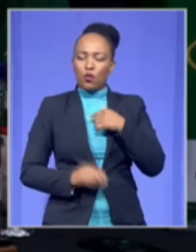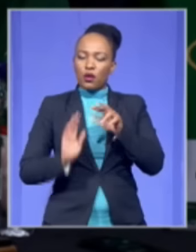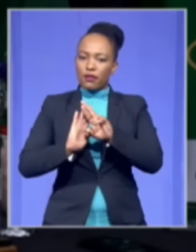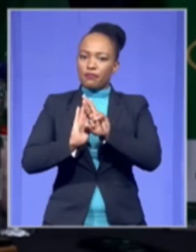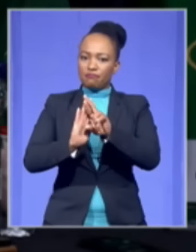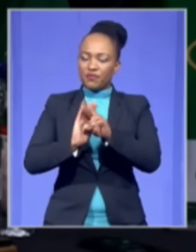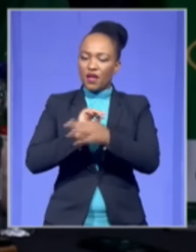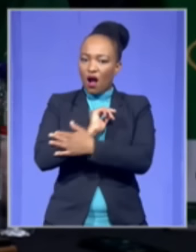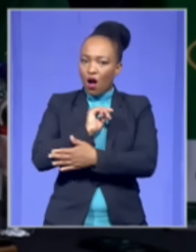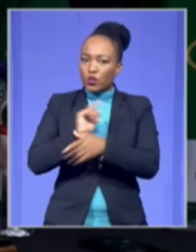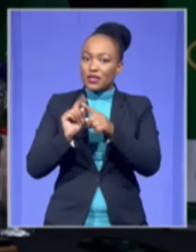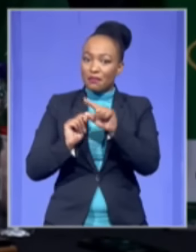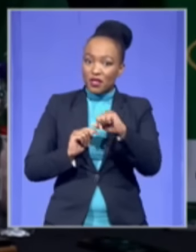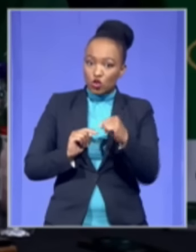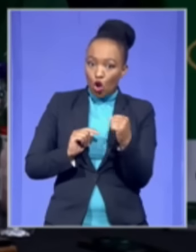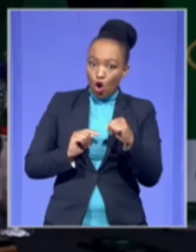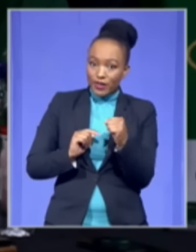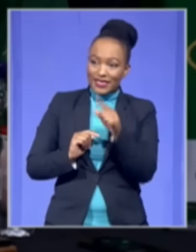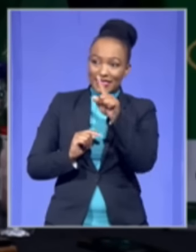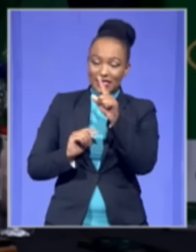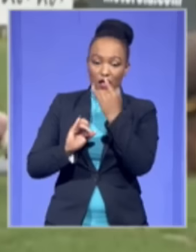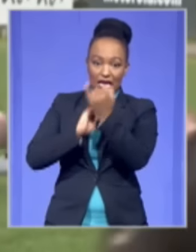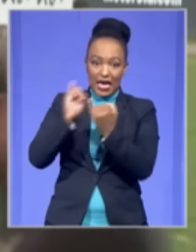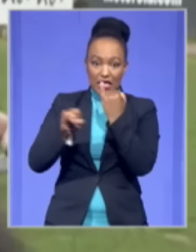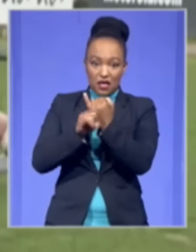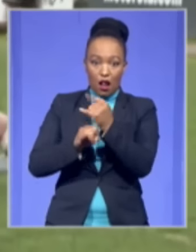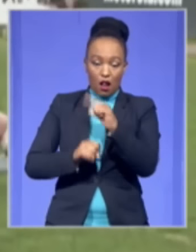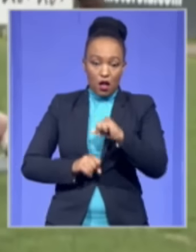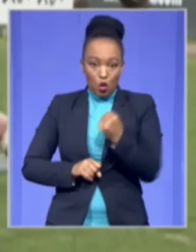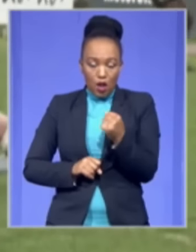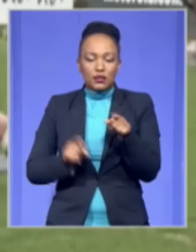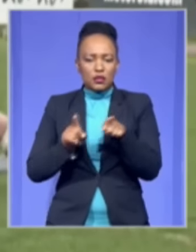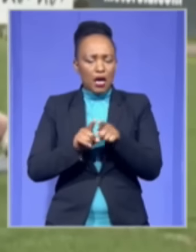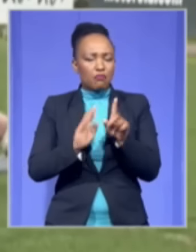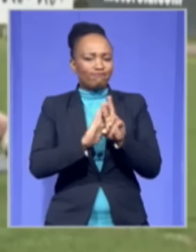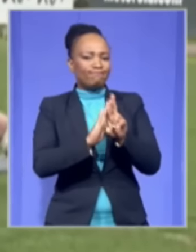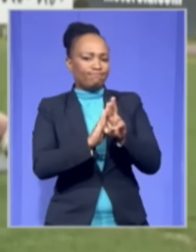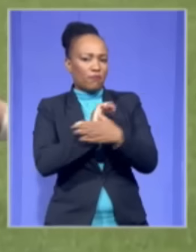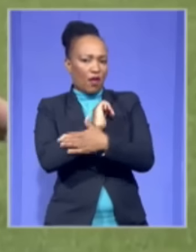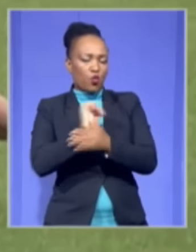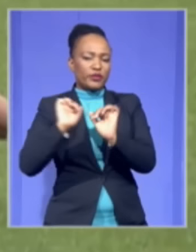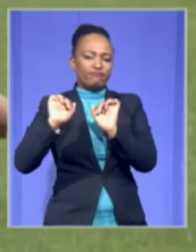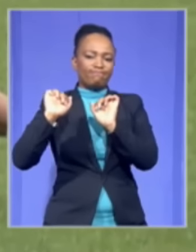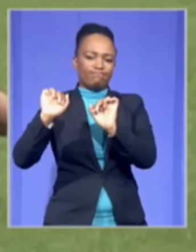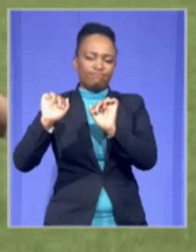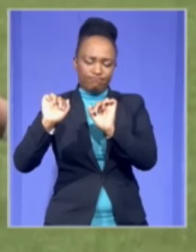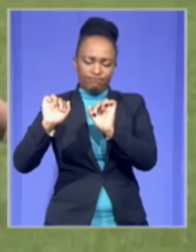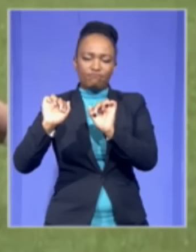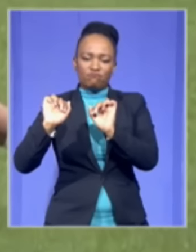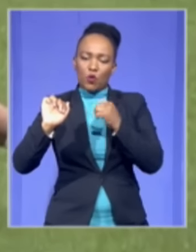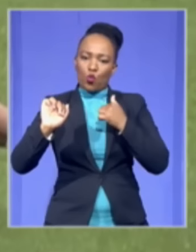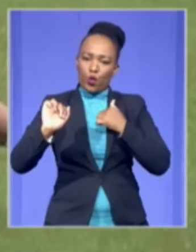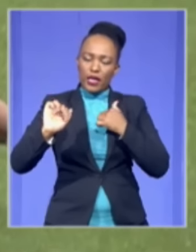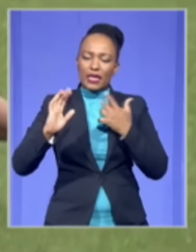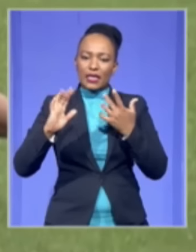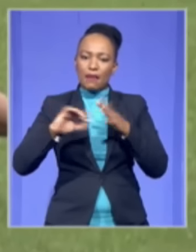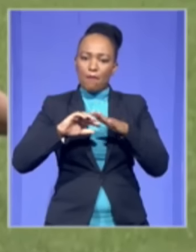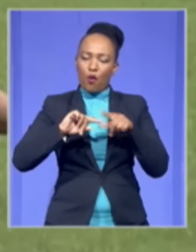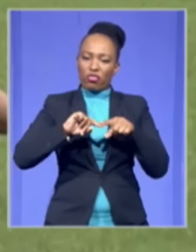players will be the same and the Scottish coaches will be the same. But I think we're trying to lean more towards the